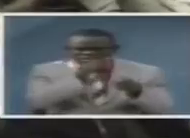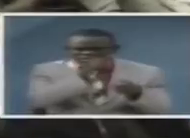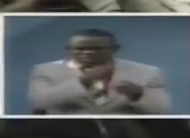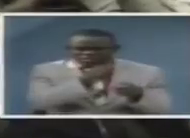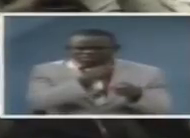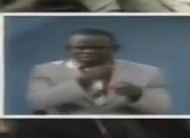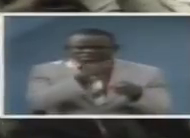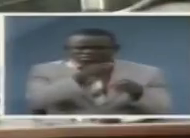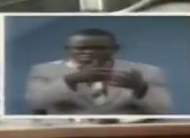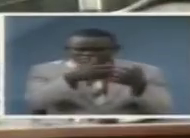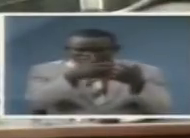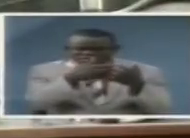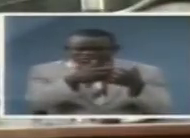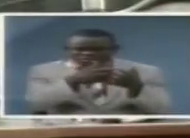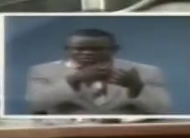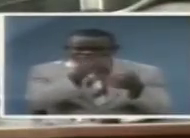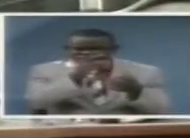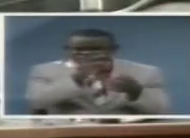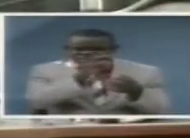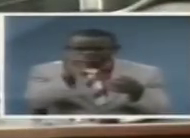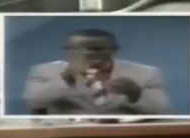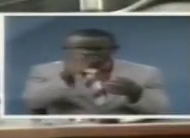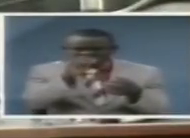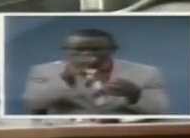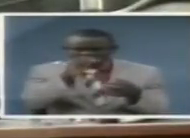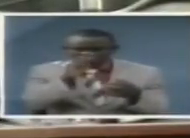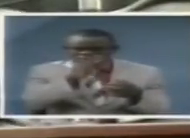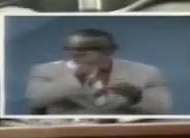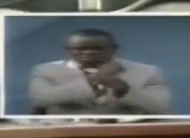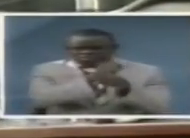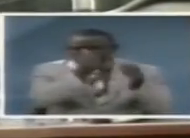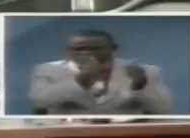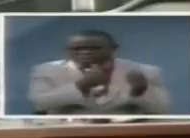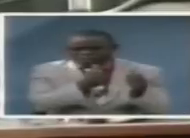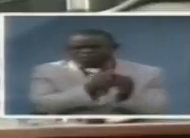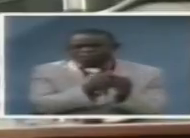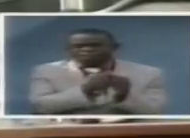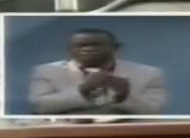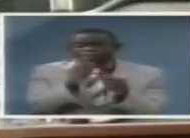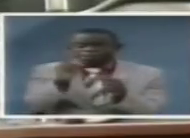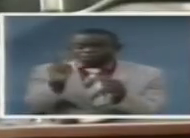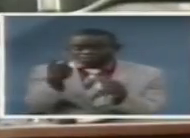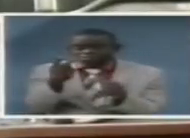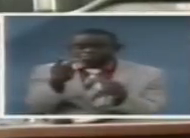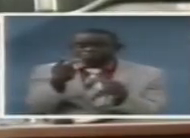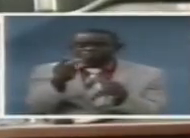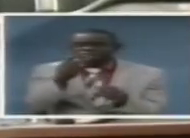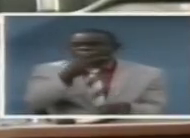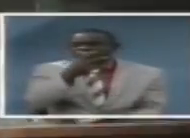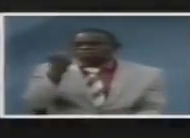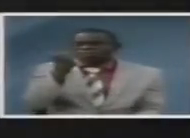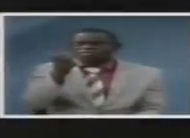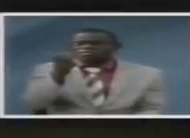750 megawatt project is progressing work. Further, the work on the second phase of the